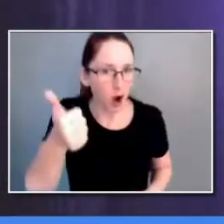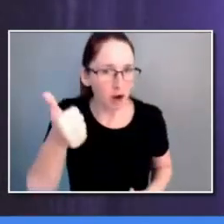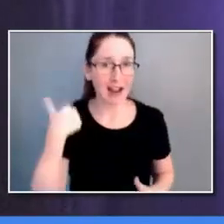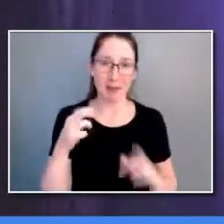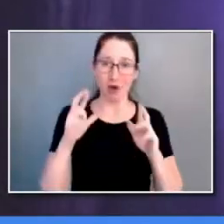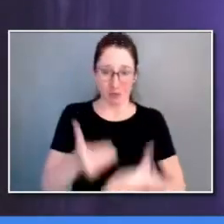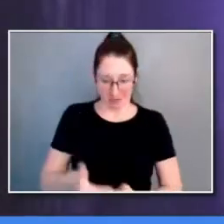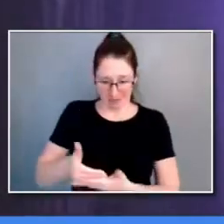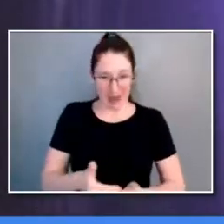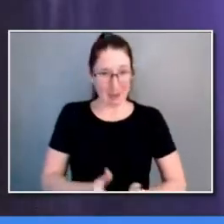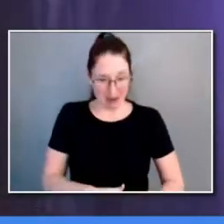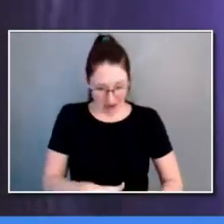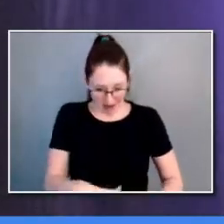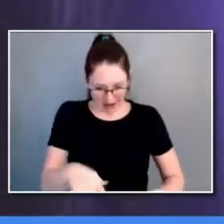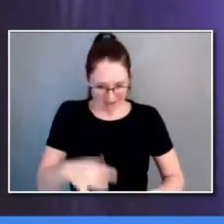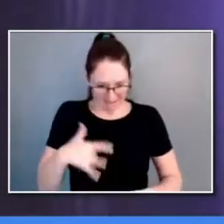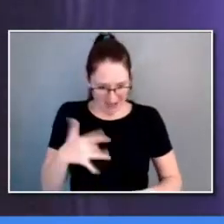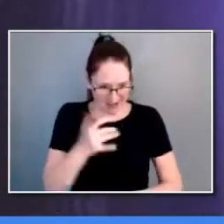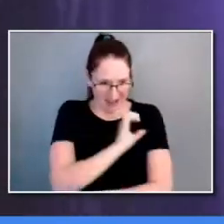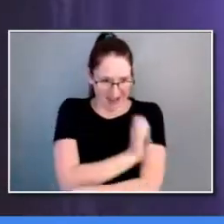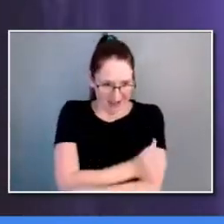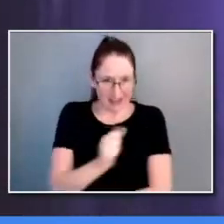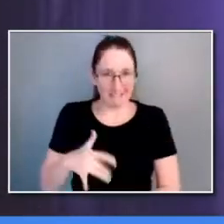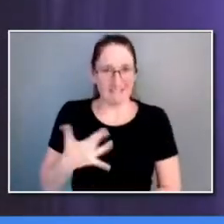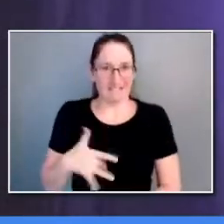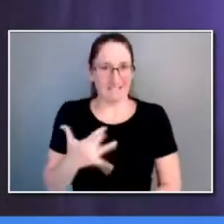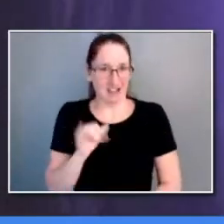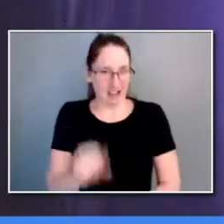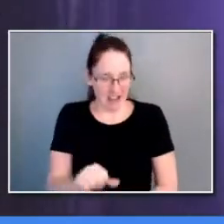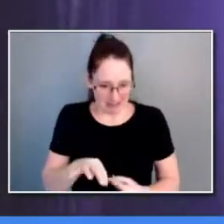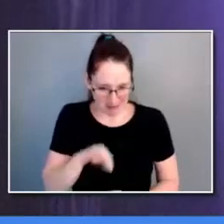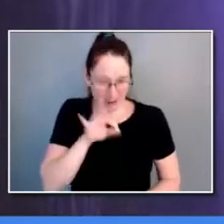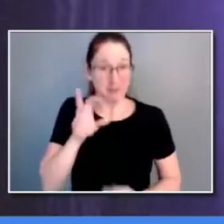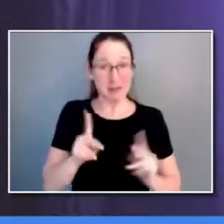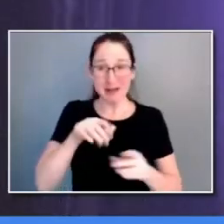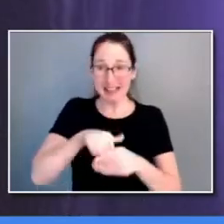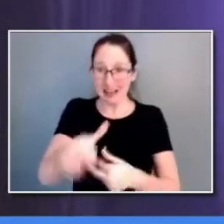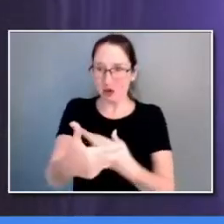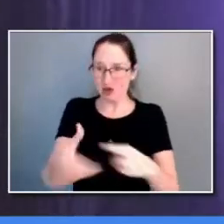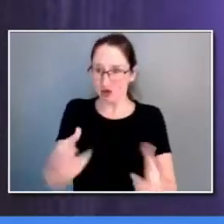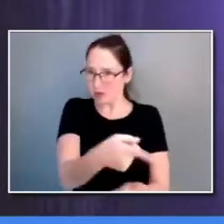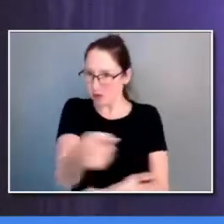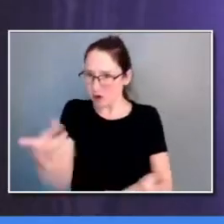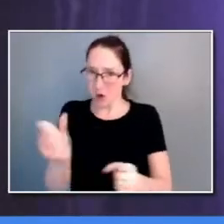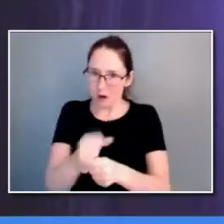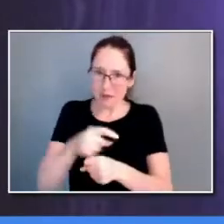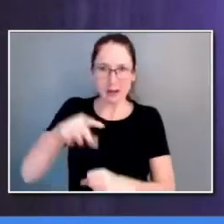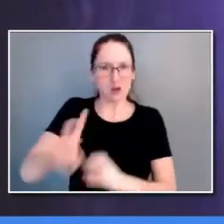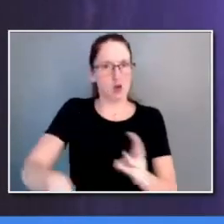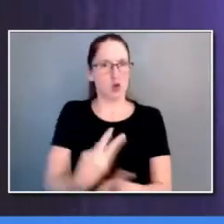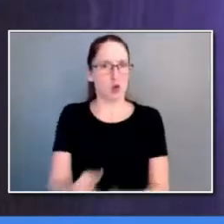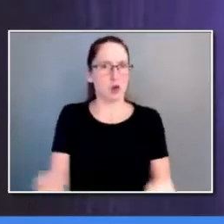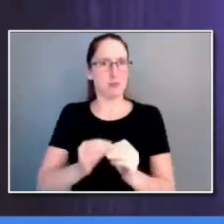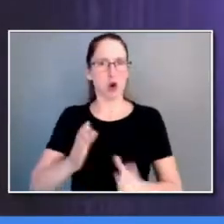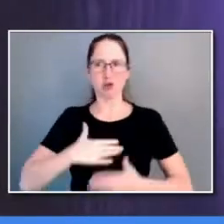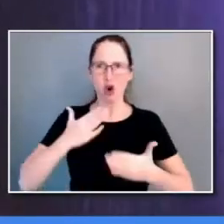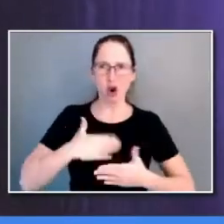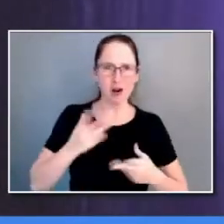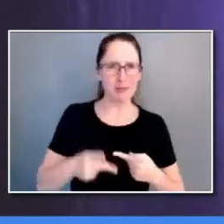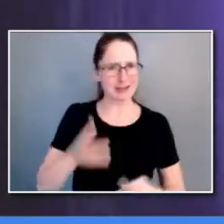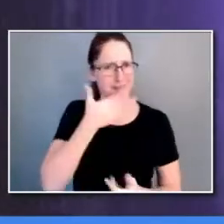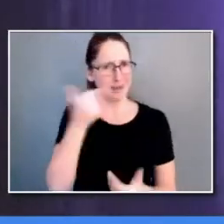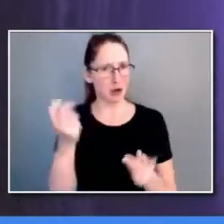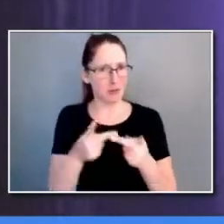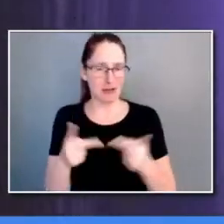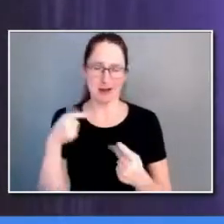that I'm carrying can feel that energy, can feel that spirit, because the people in this room want to make this whole world a more joyous place and a better place. And